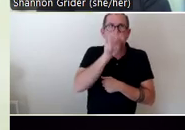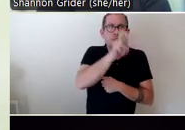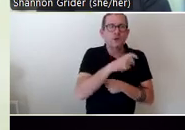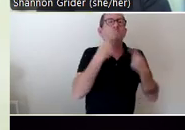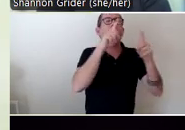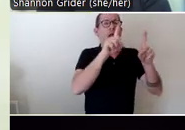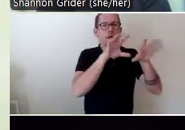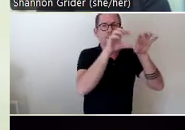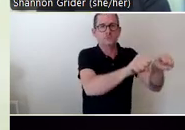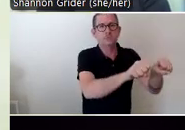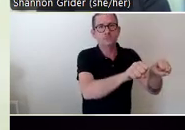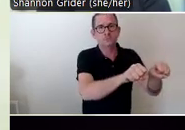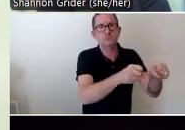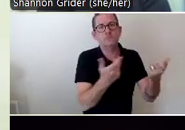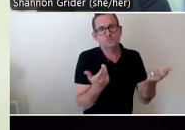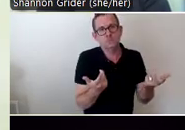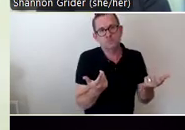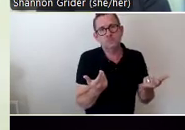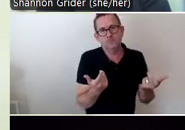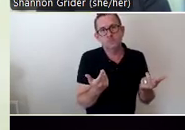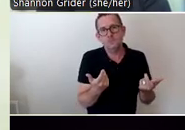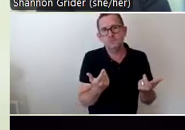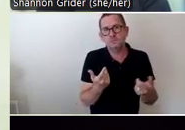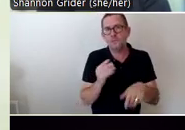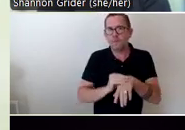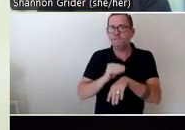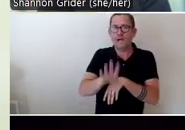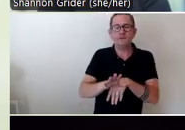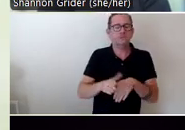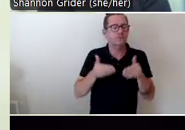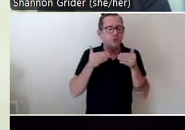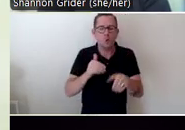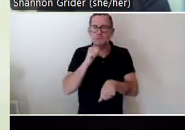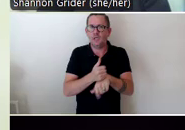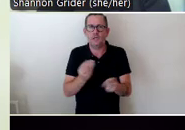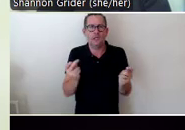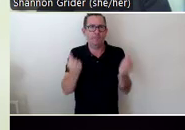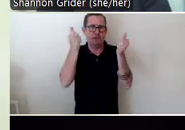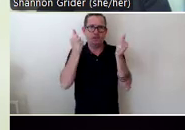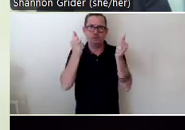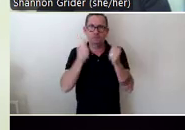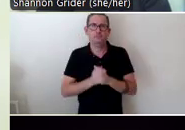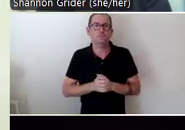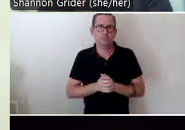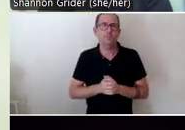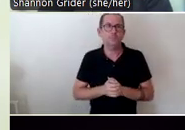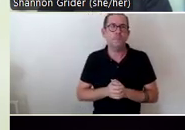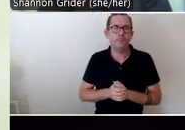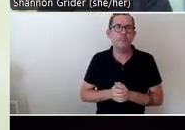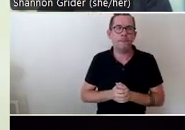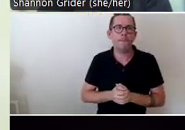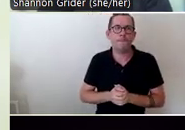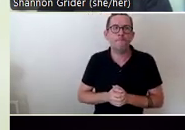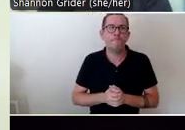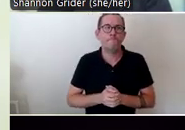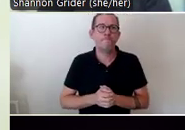I'm having to go through 4 or 5 different agencies to get an interpreter because I've waited until the last minute, or it was a last minute appointment that's come